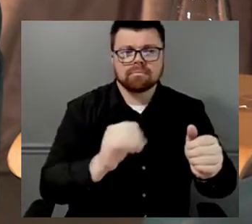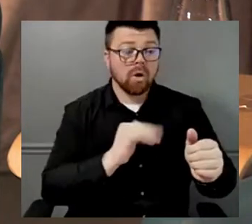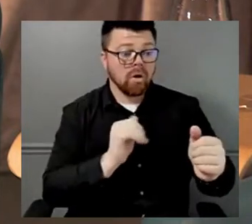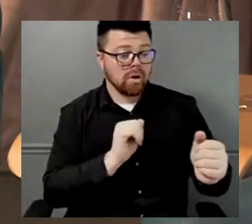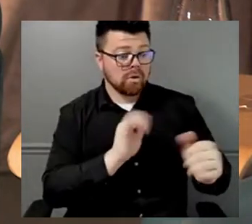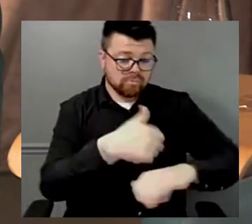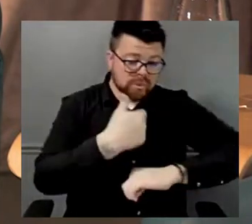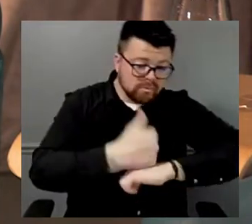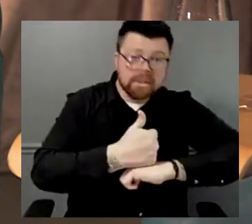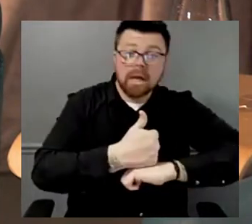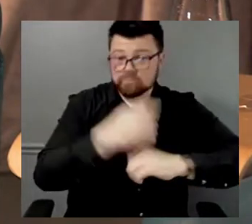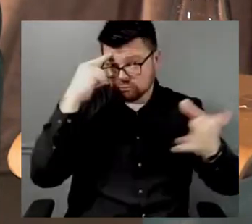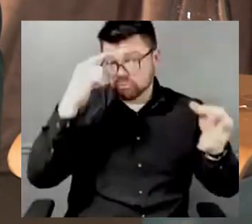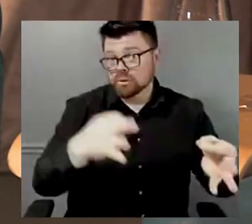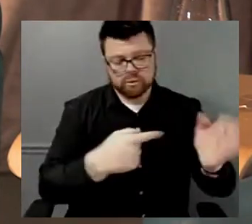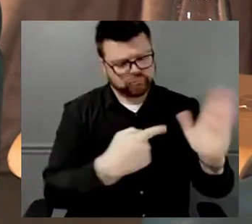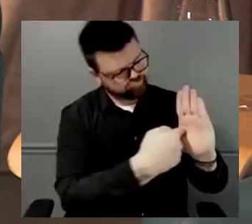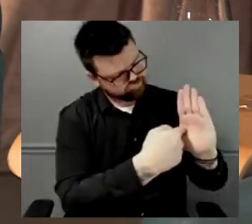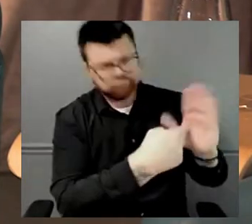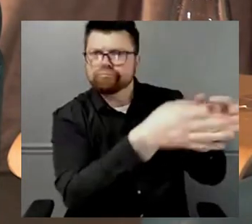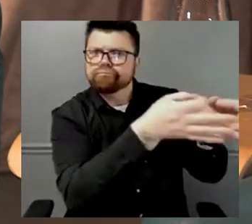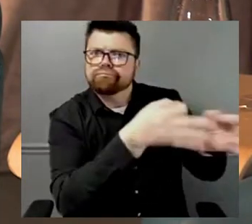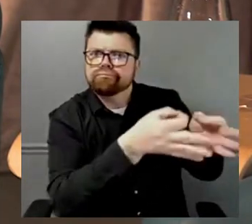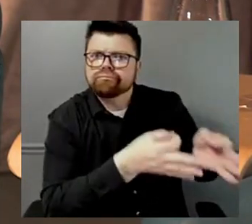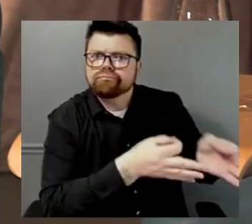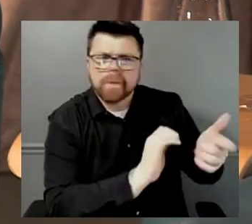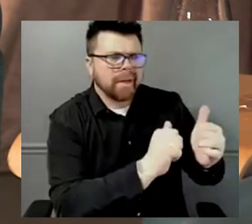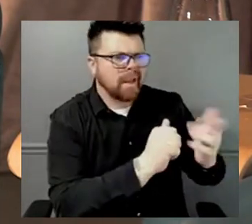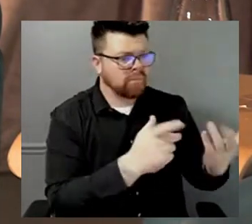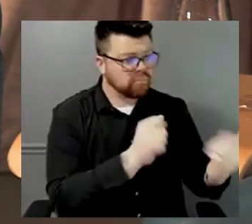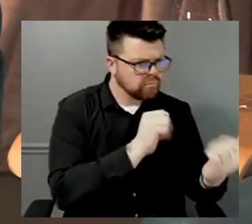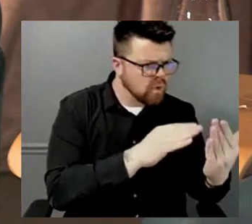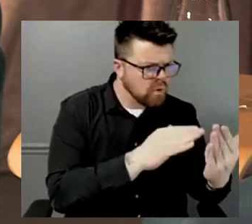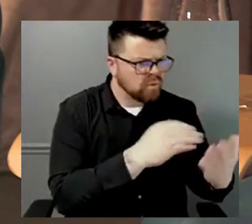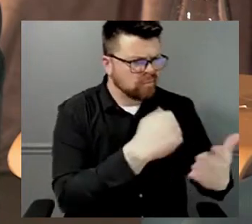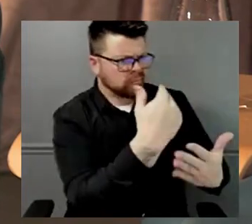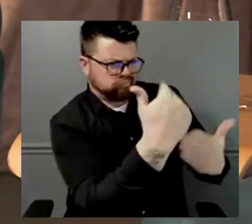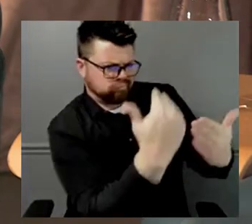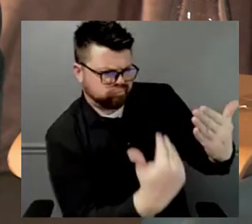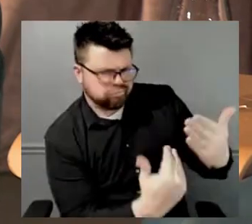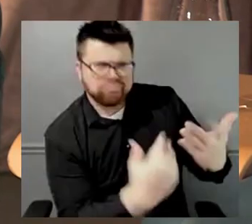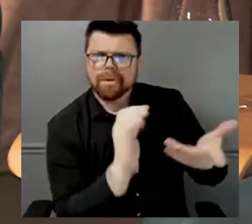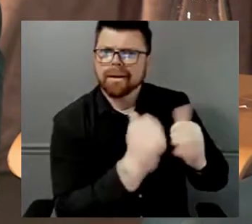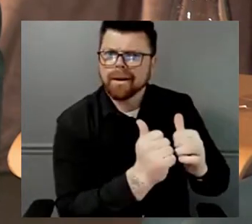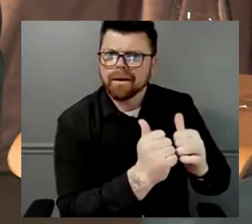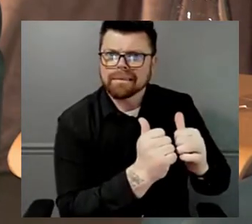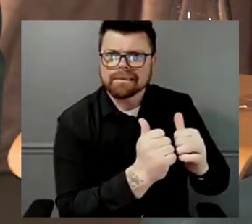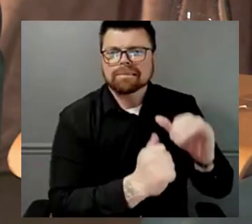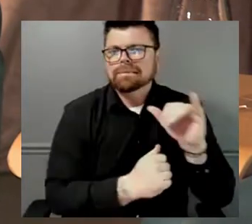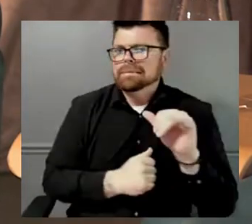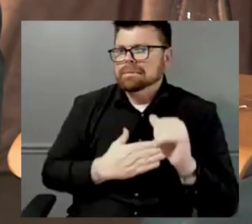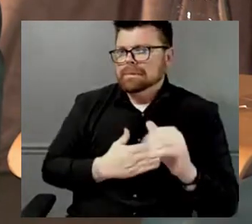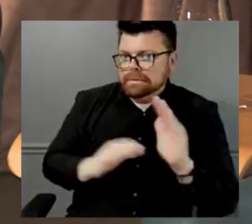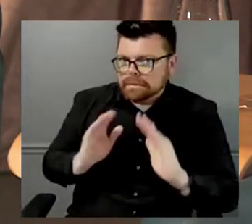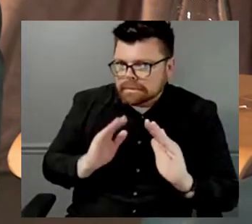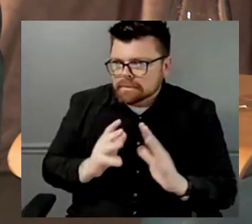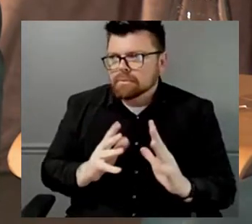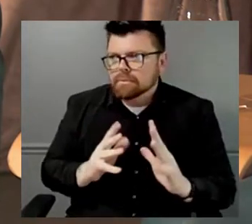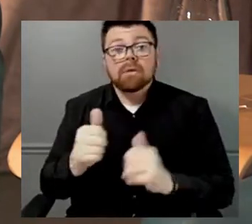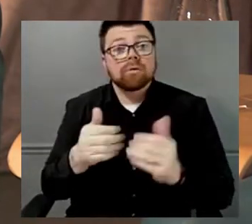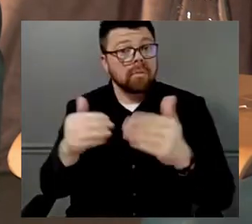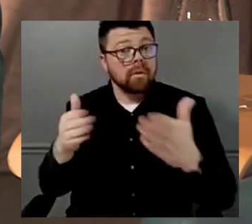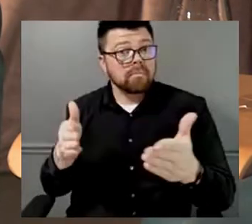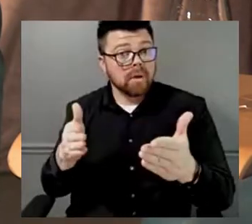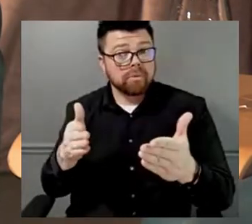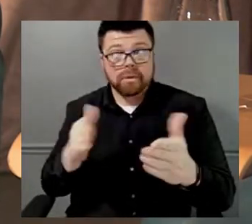explain how we got to where we got. And I fear that in other public spheres,